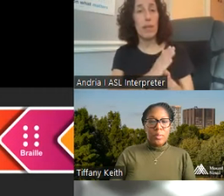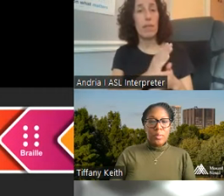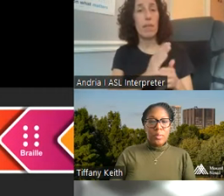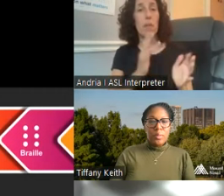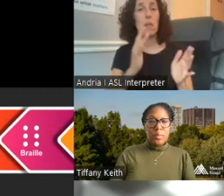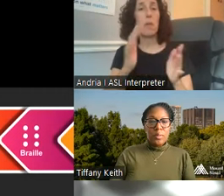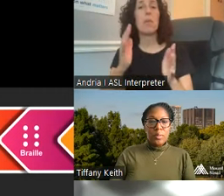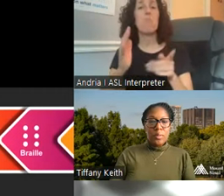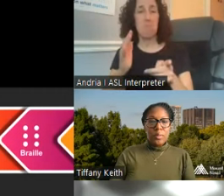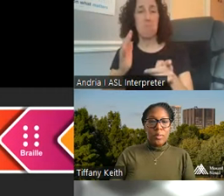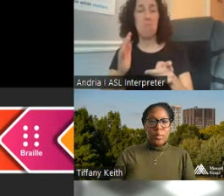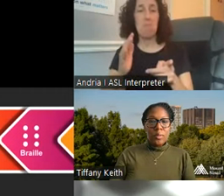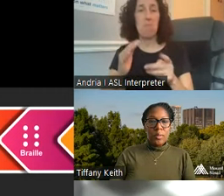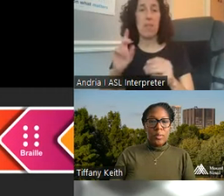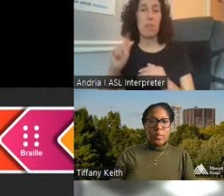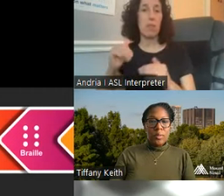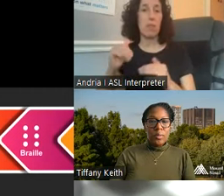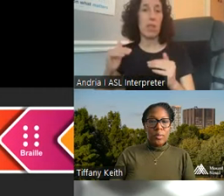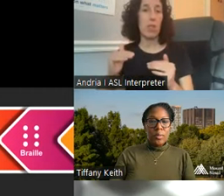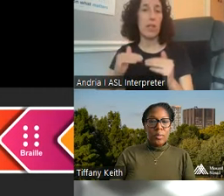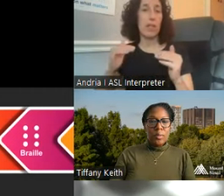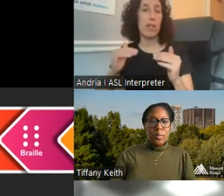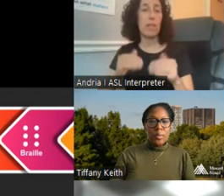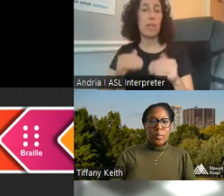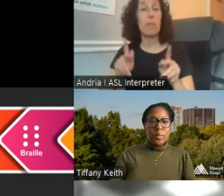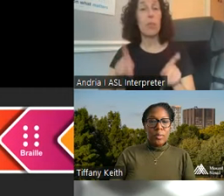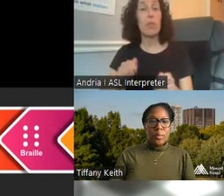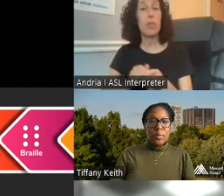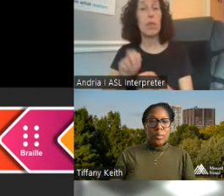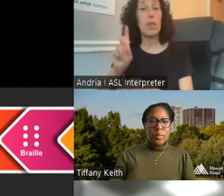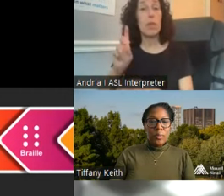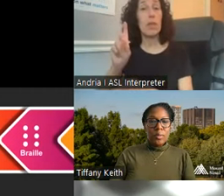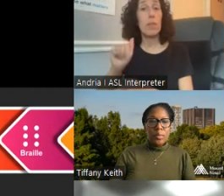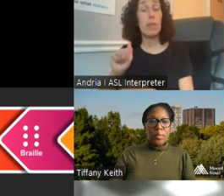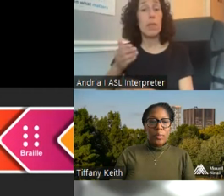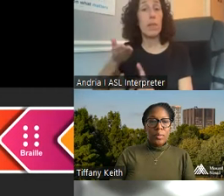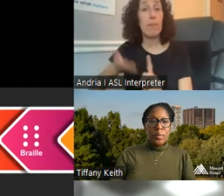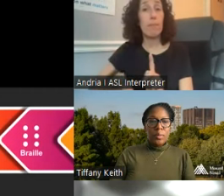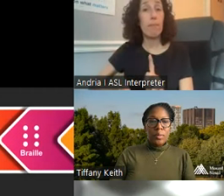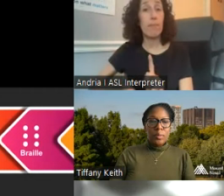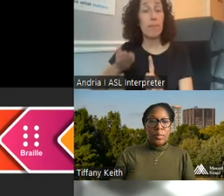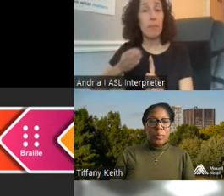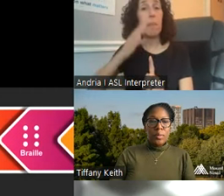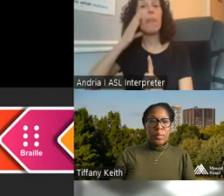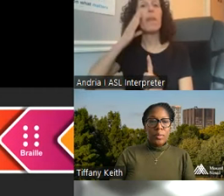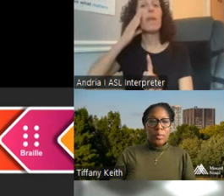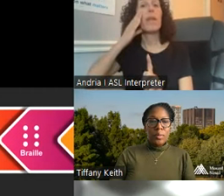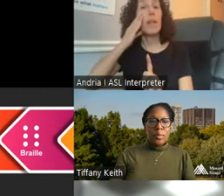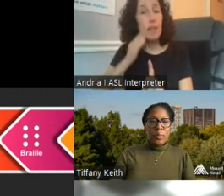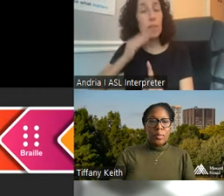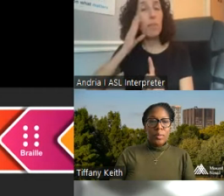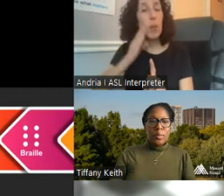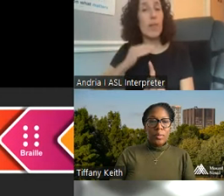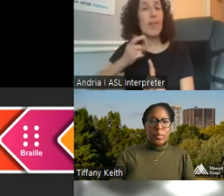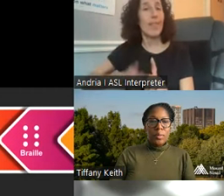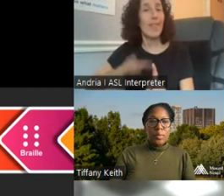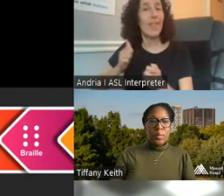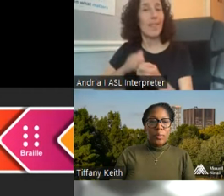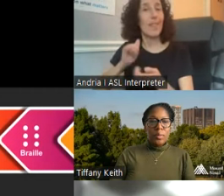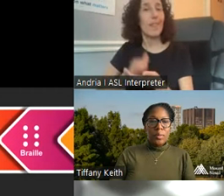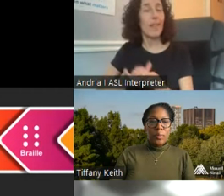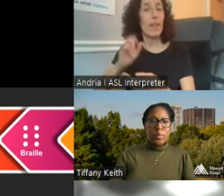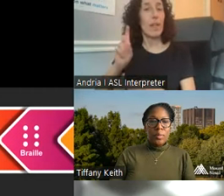a person with a disability experiences that disability not based on the disability itself, or not only based on the